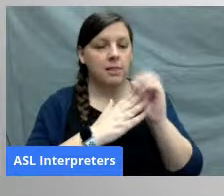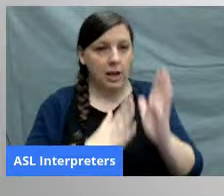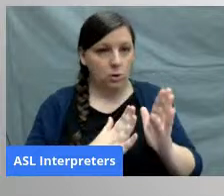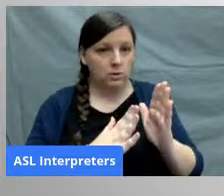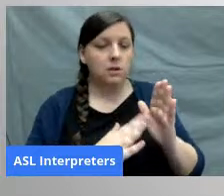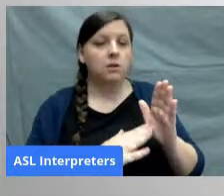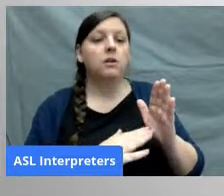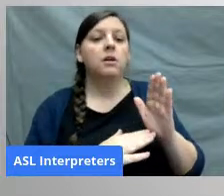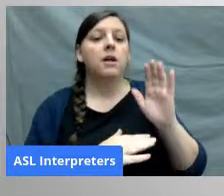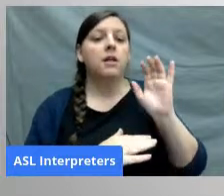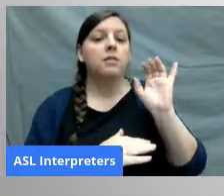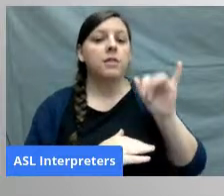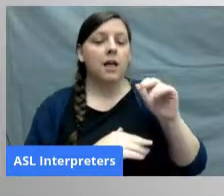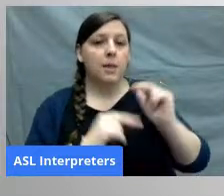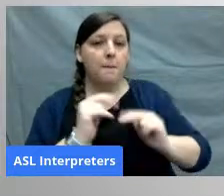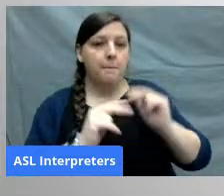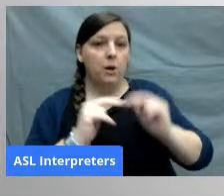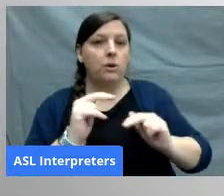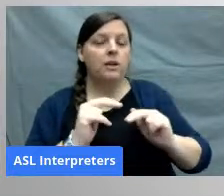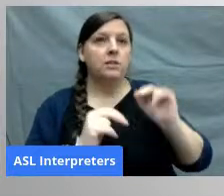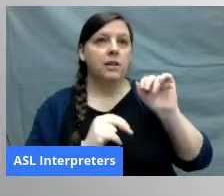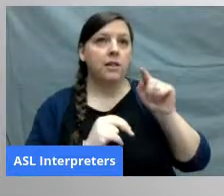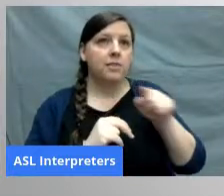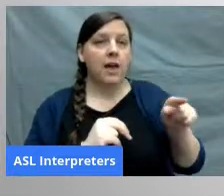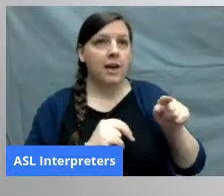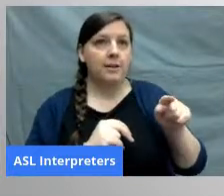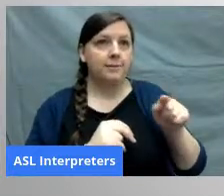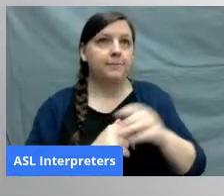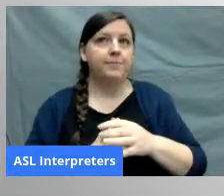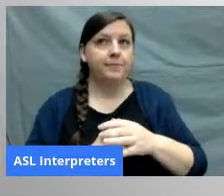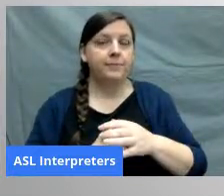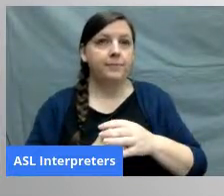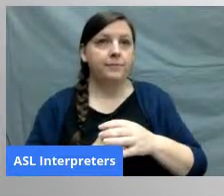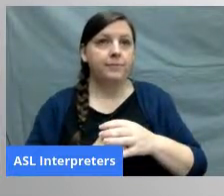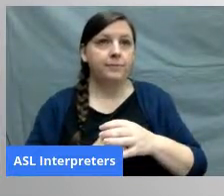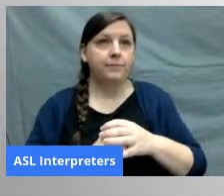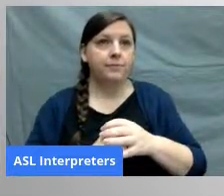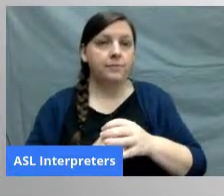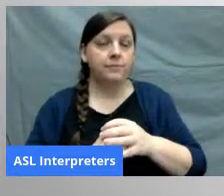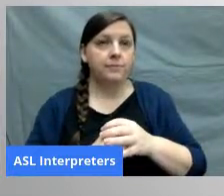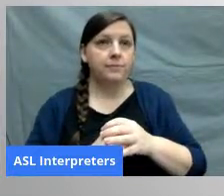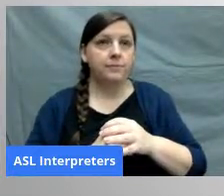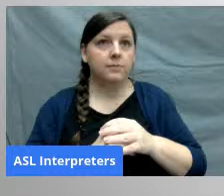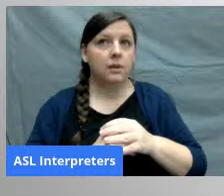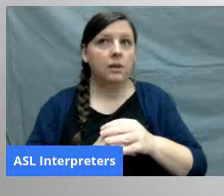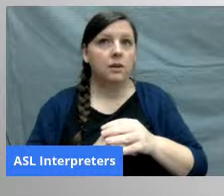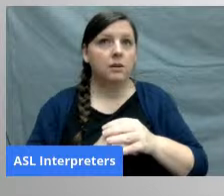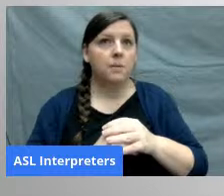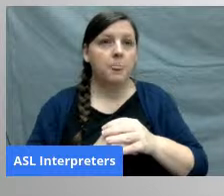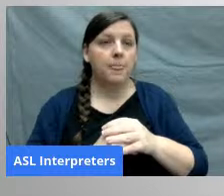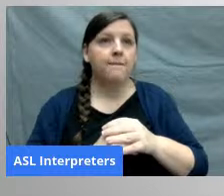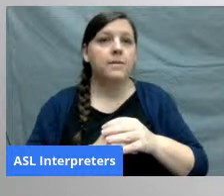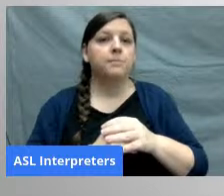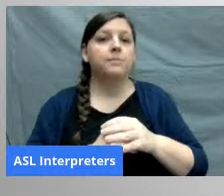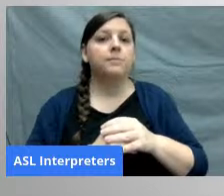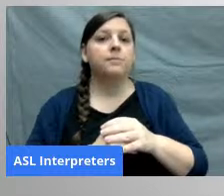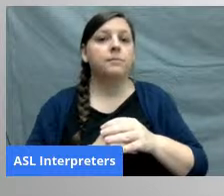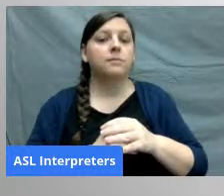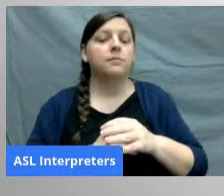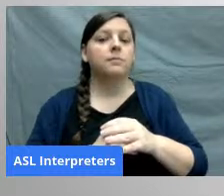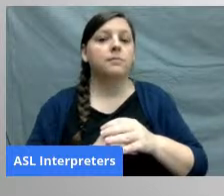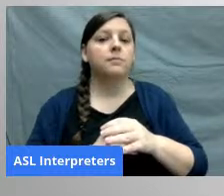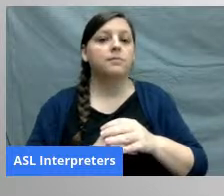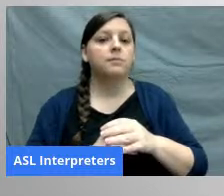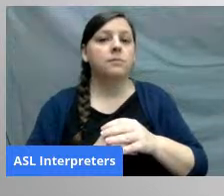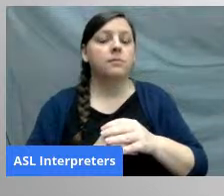had reduced mitigation of staff and students for a safe return for our